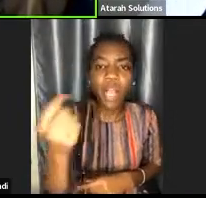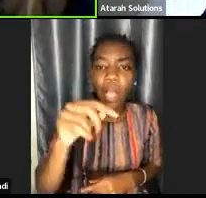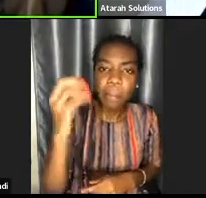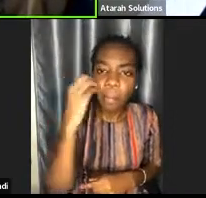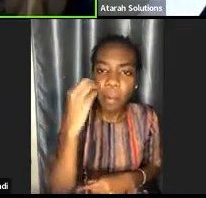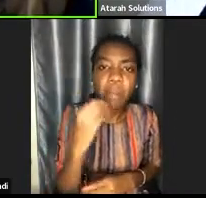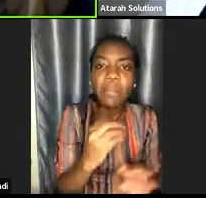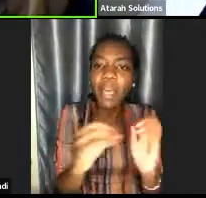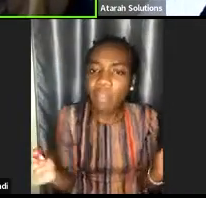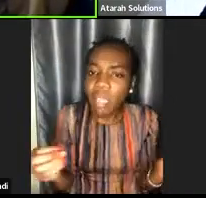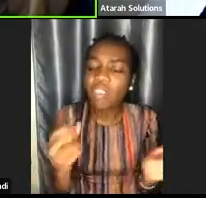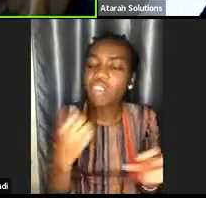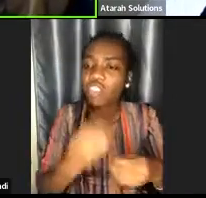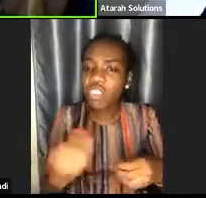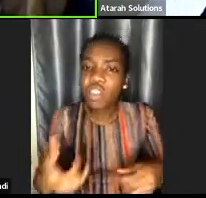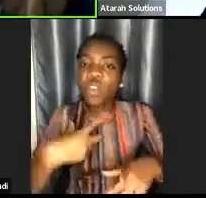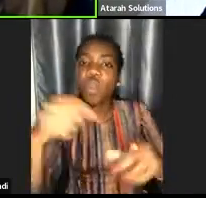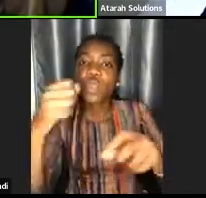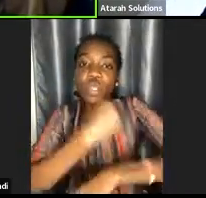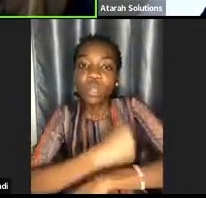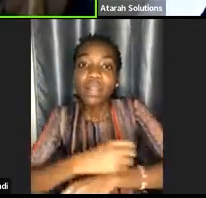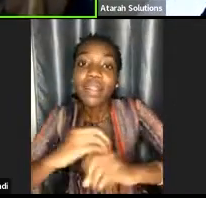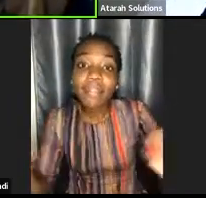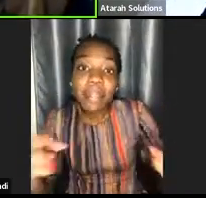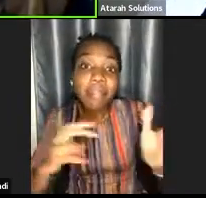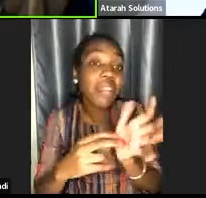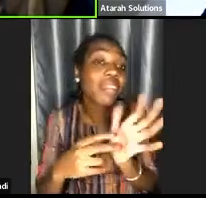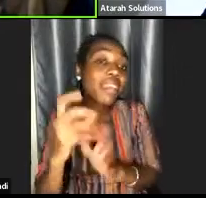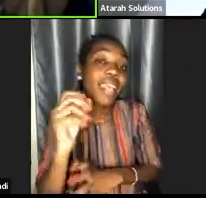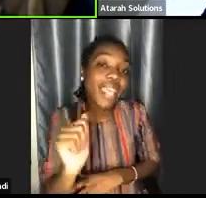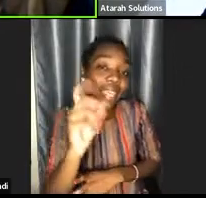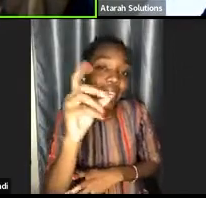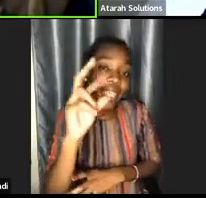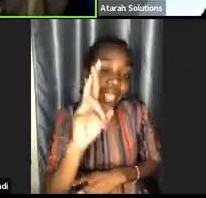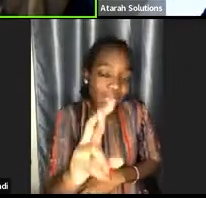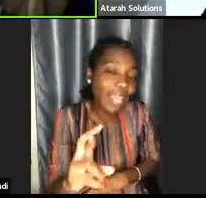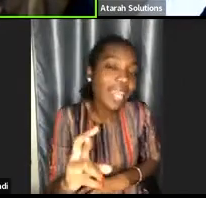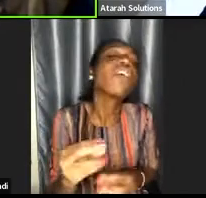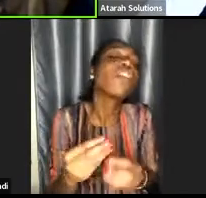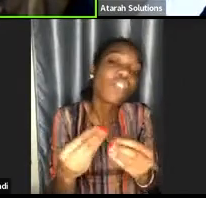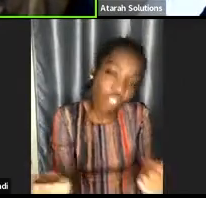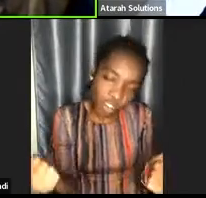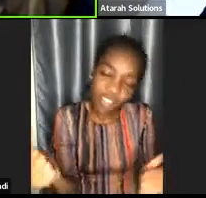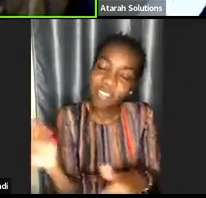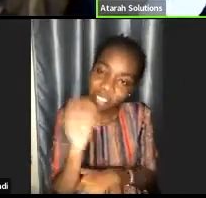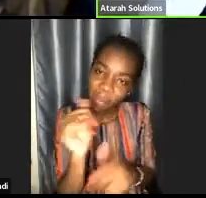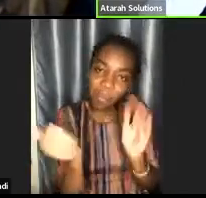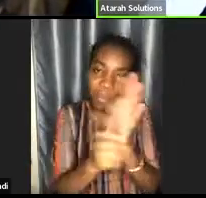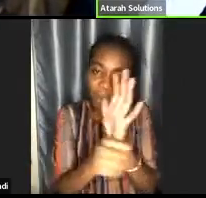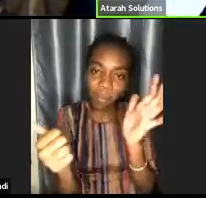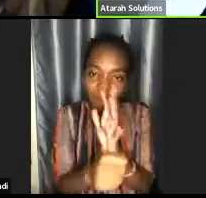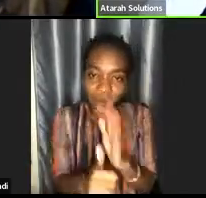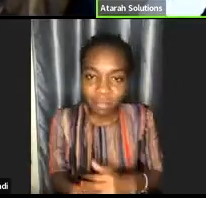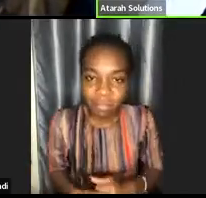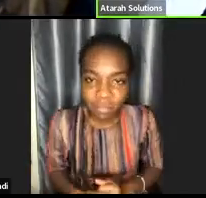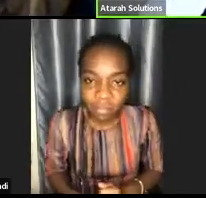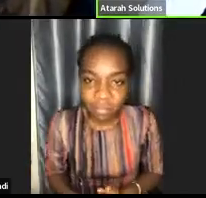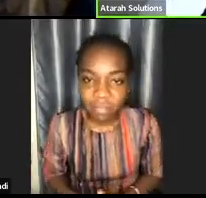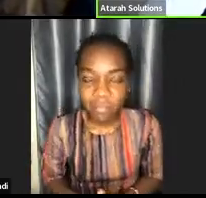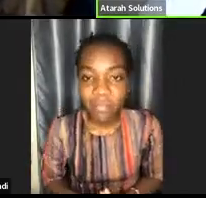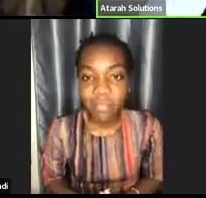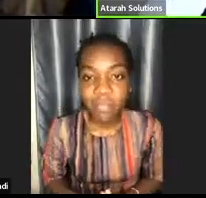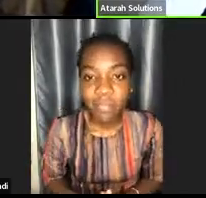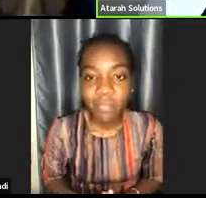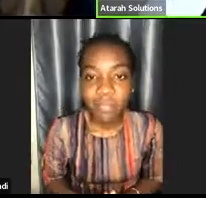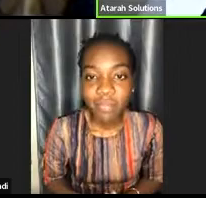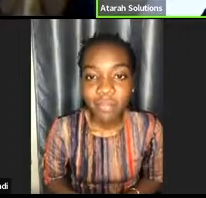school. Again, ADR will be able to resolve such disputes. And I had seen a question. Just go